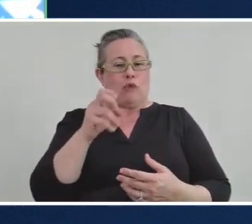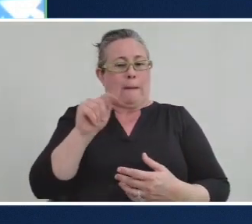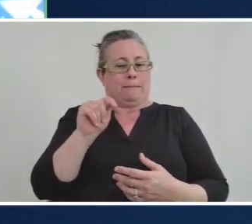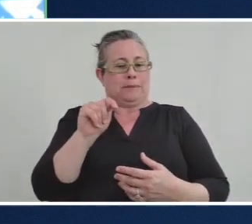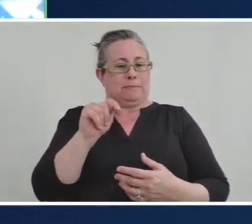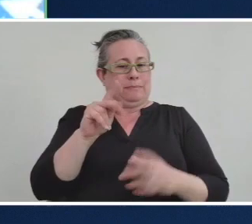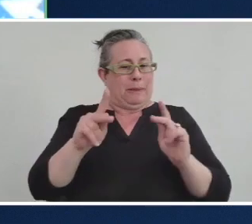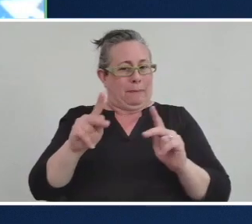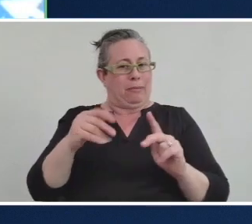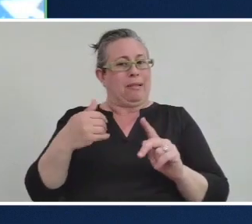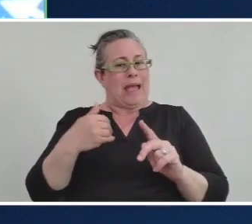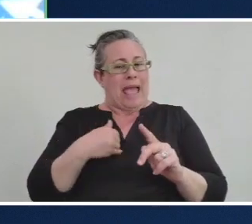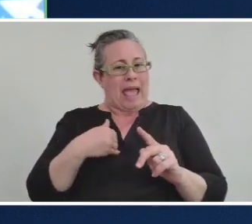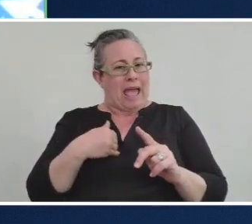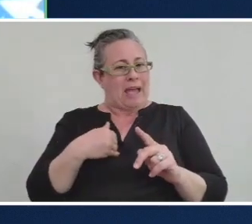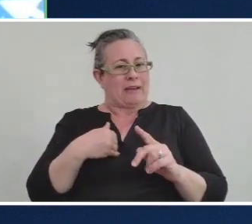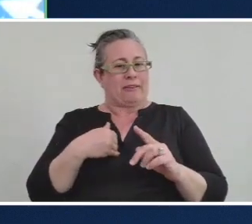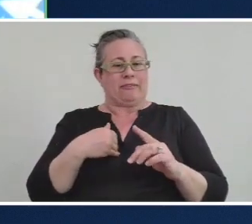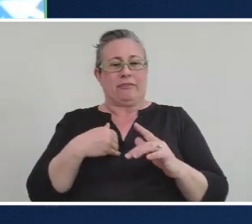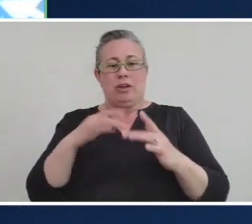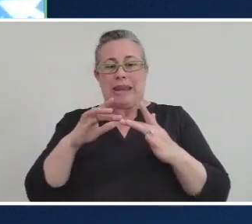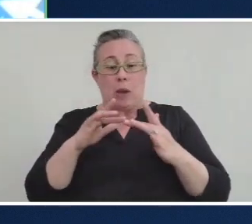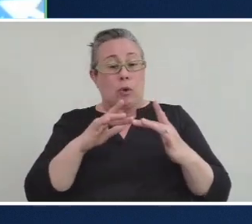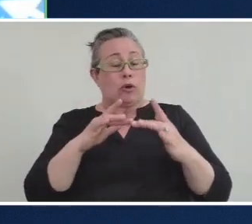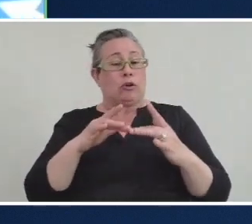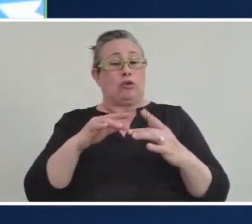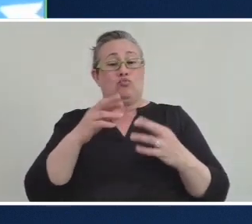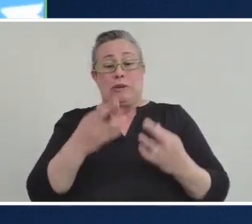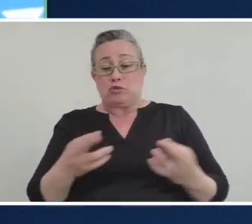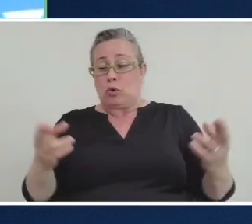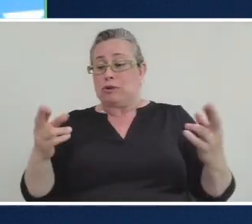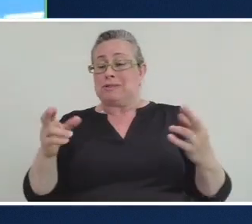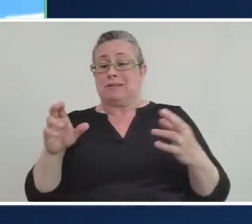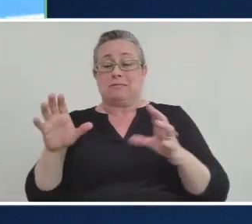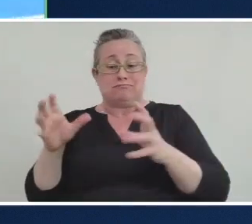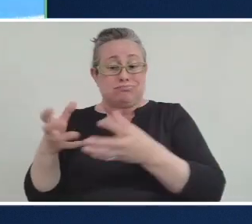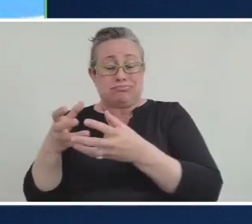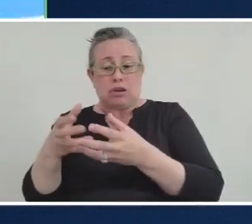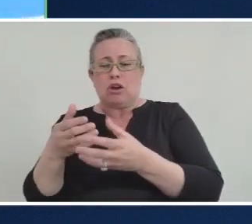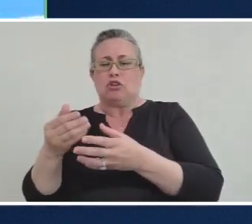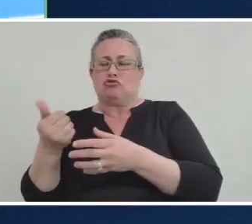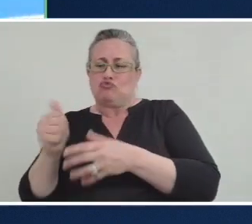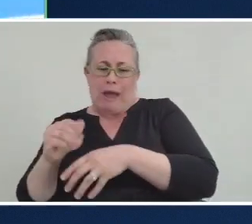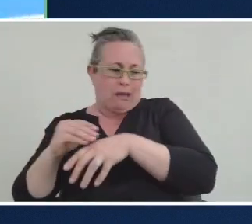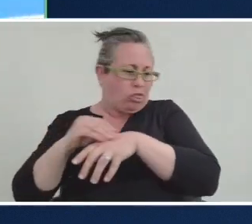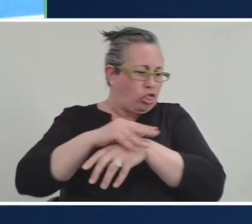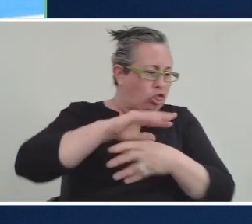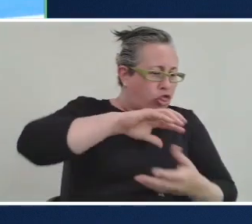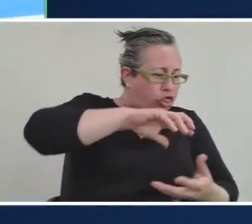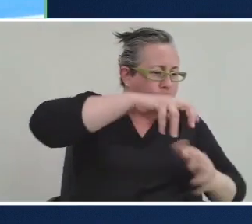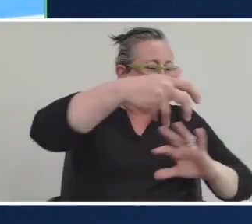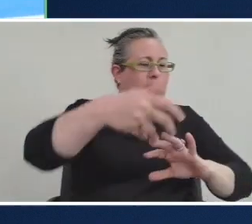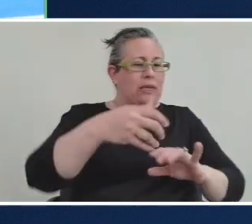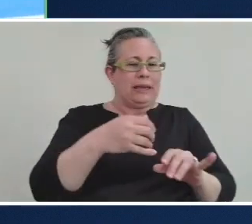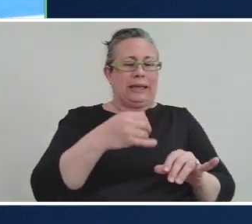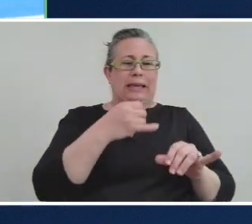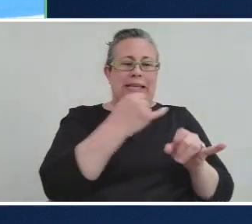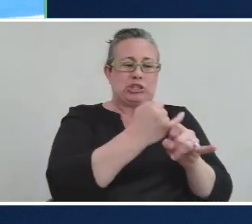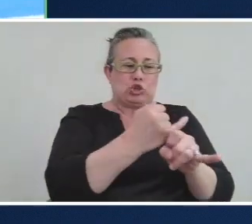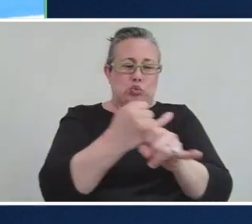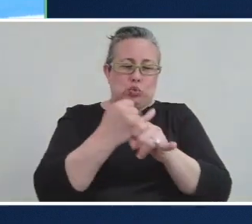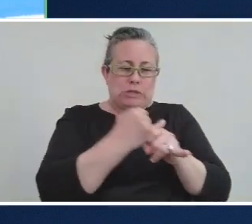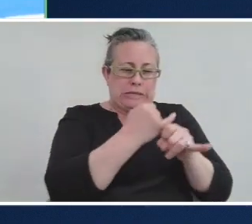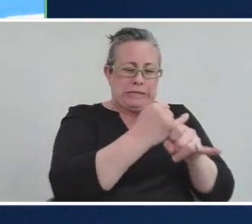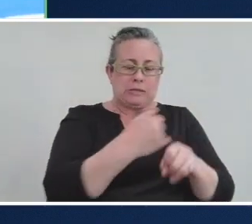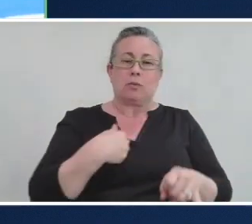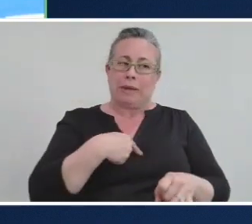have links to organized crime, they get together to corrupt all the institutions. So we need to protect the institutions. And that's